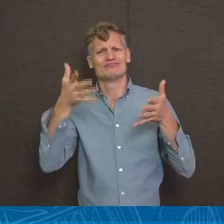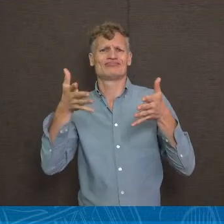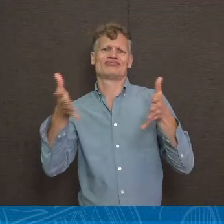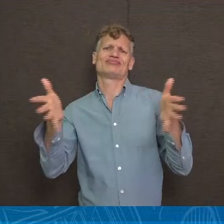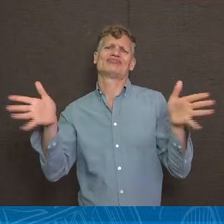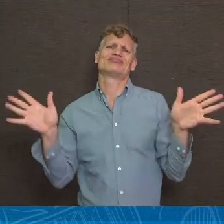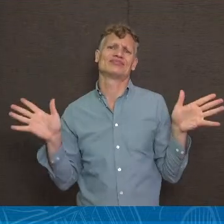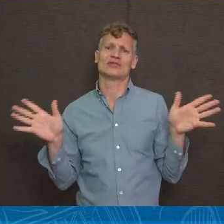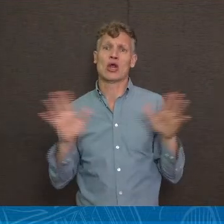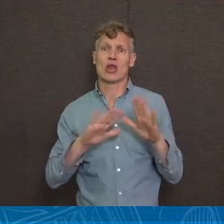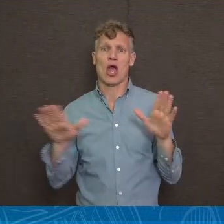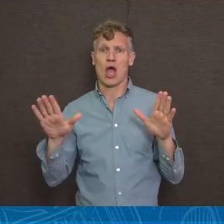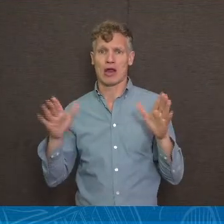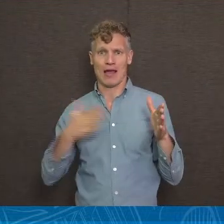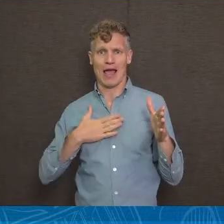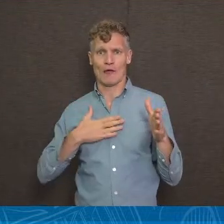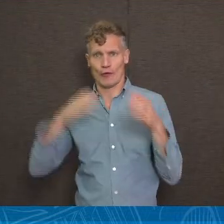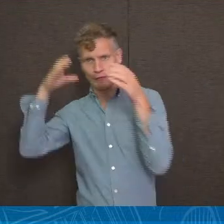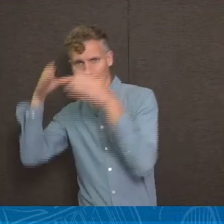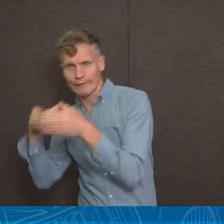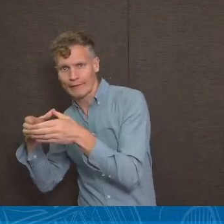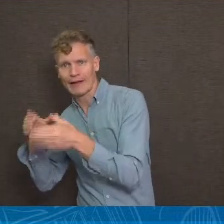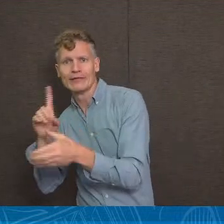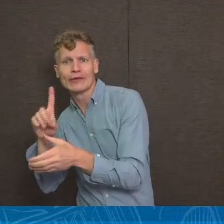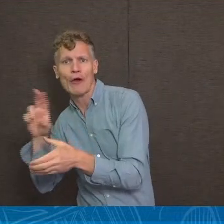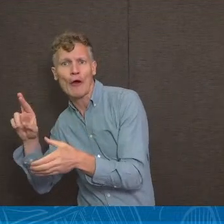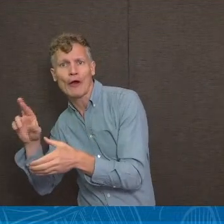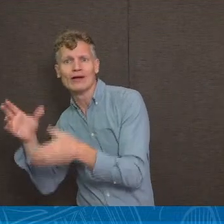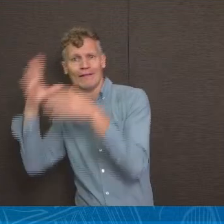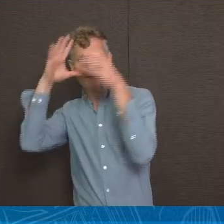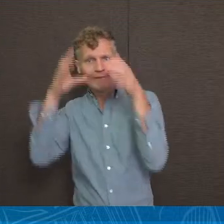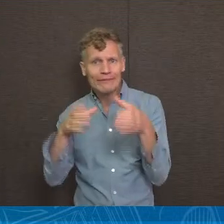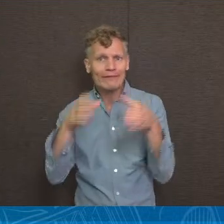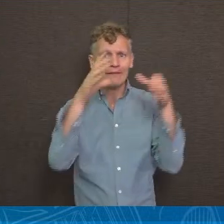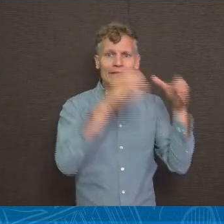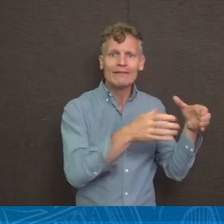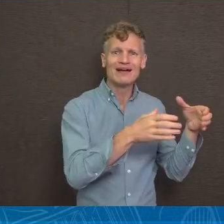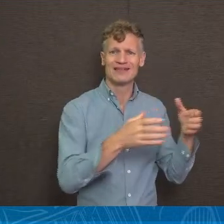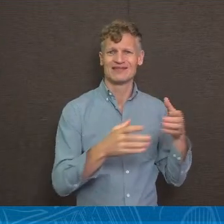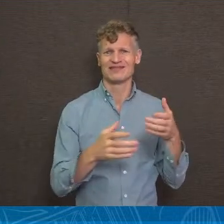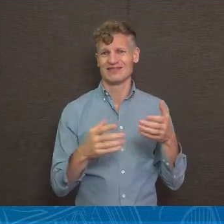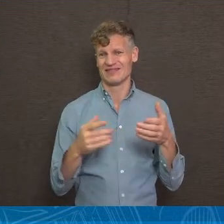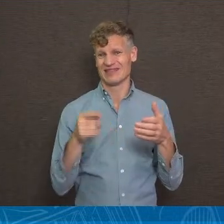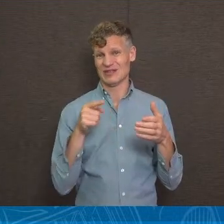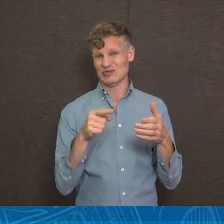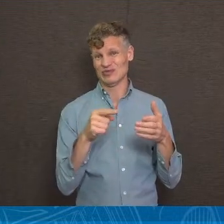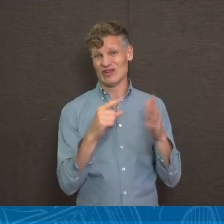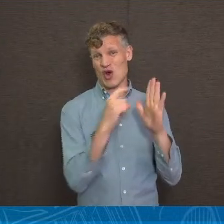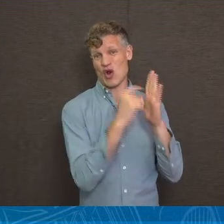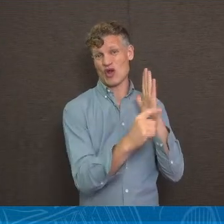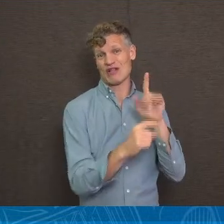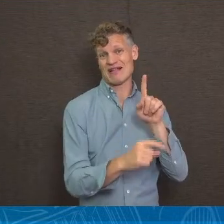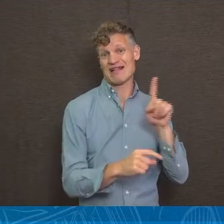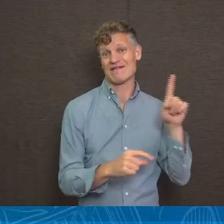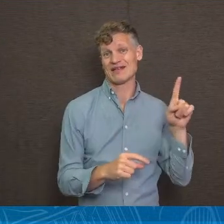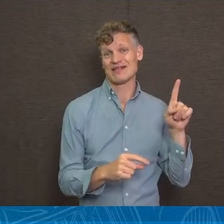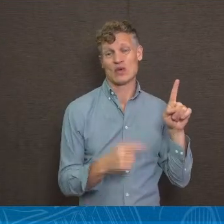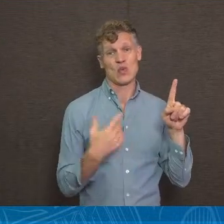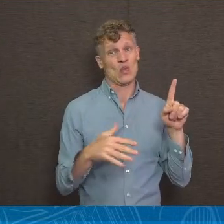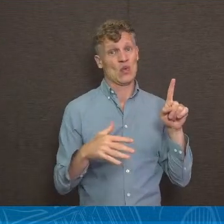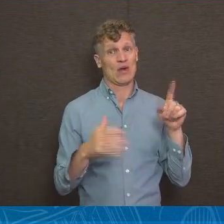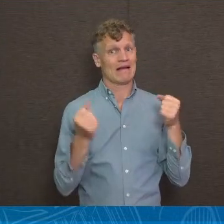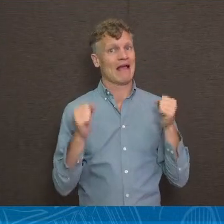in isolated silos. That's why I think Article 11 has the potential to be